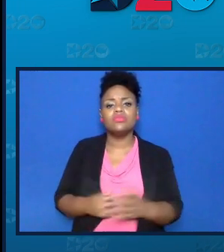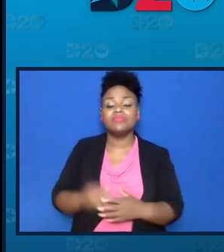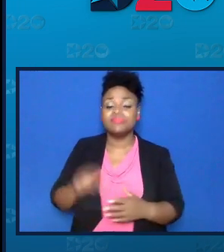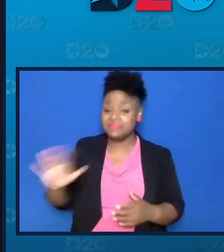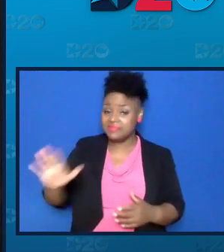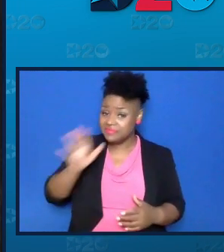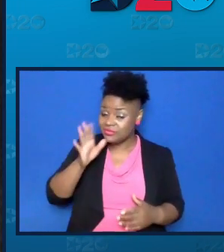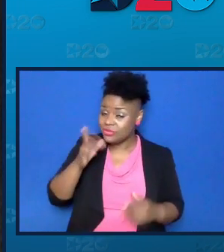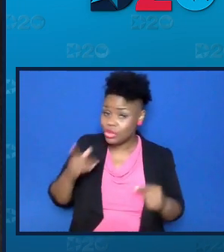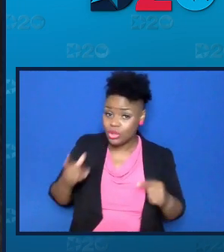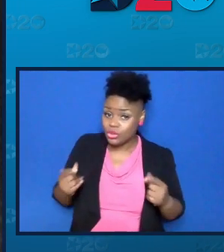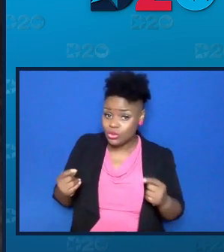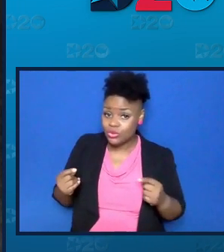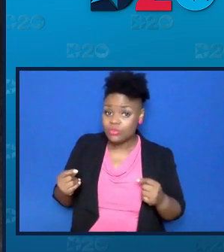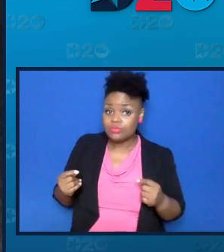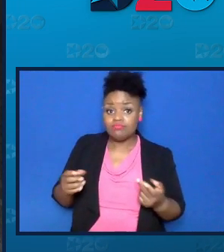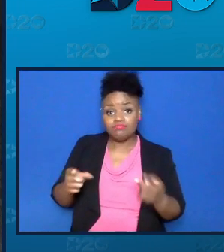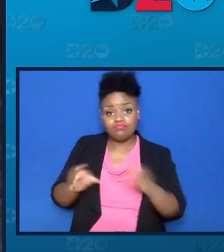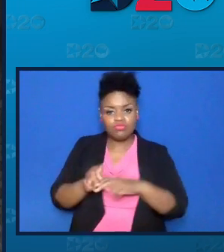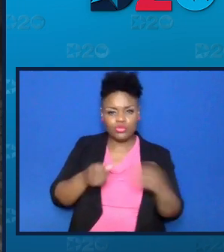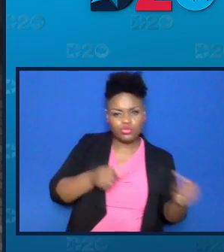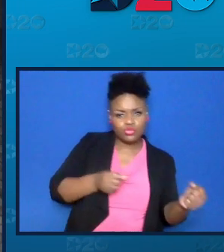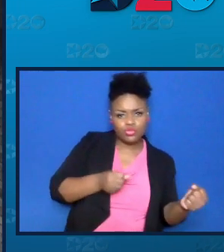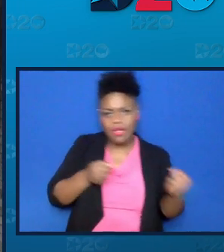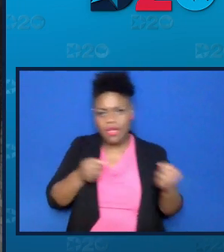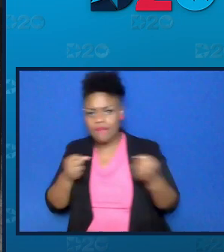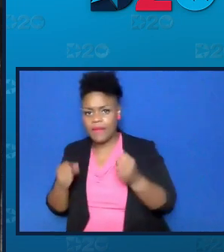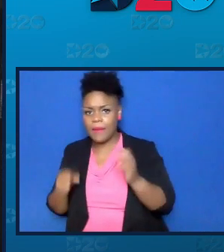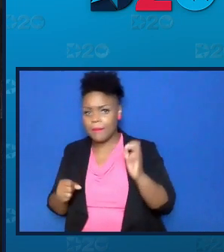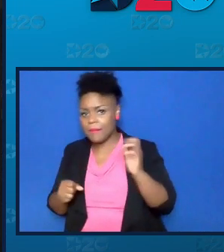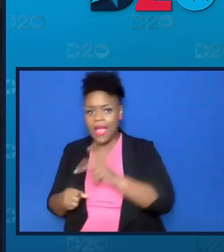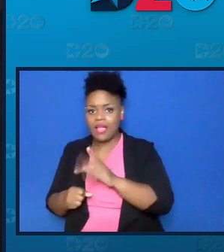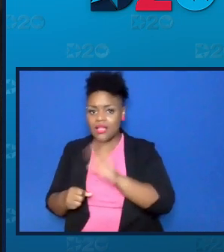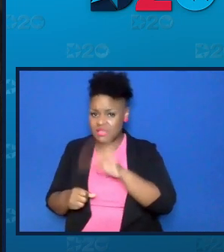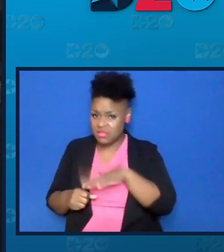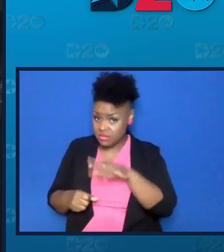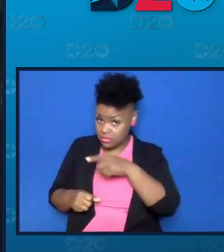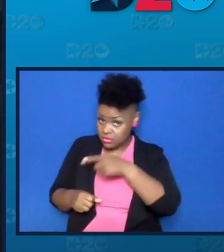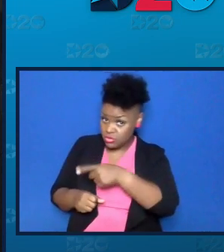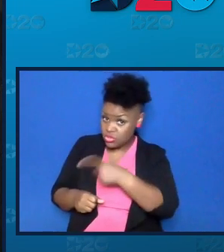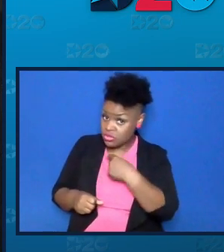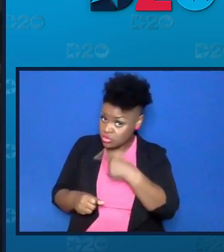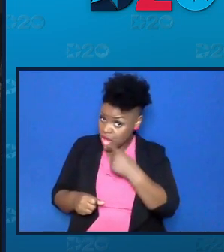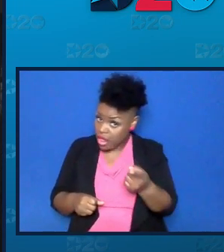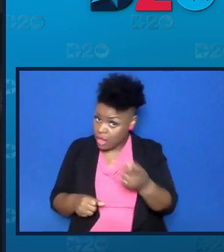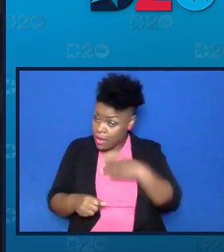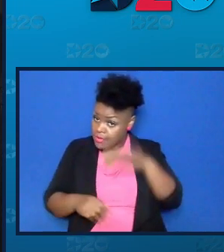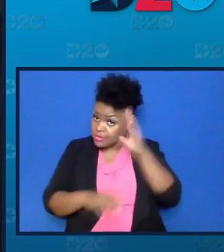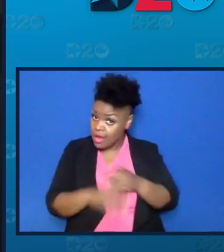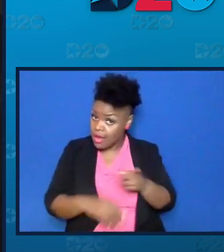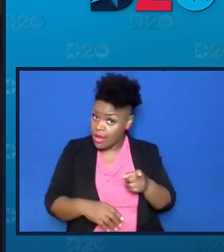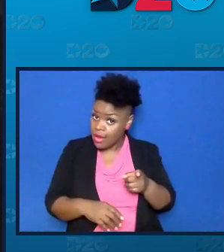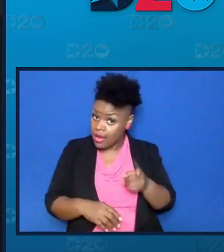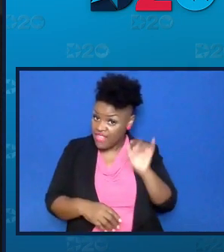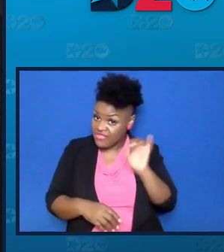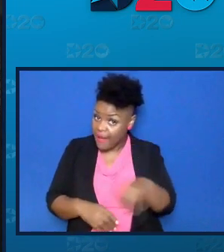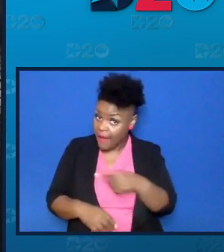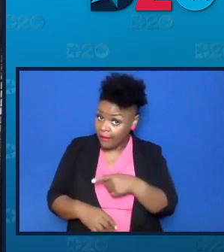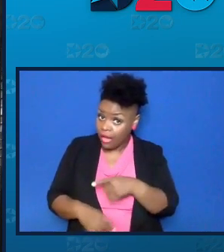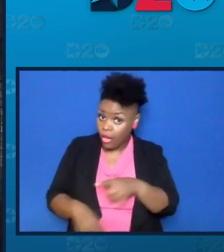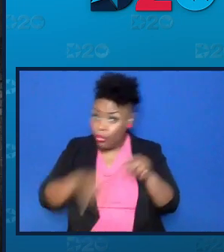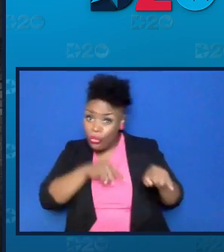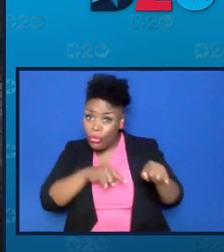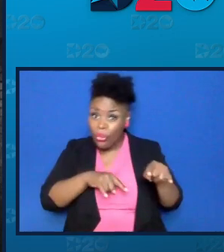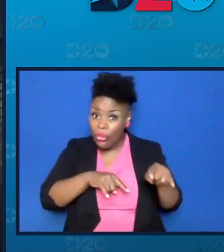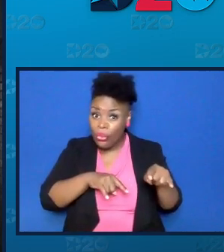nun said, I was just trying to make a point. My mother stood up, all 5 foot two of her, If you ever talk to my son like that again, I'll come back and rip that damn